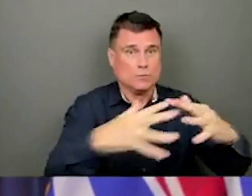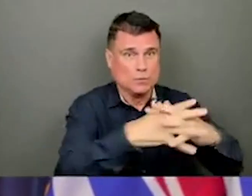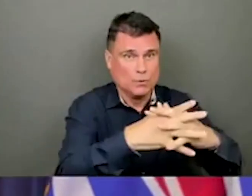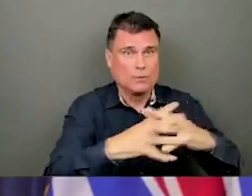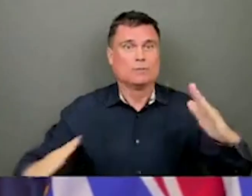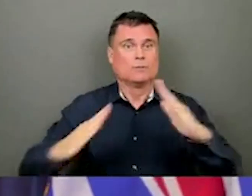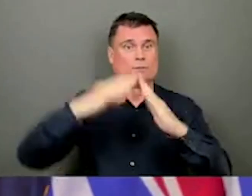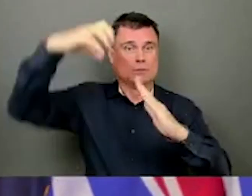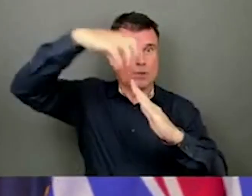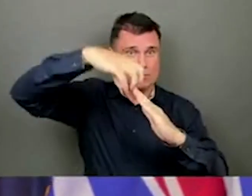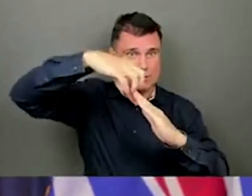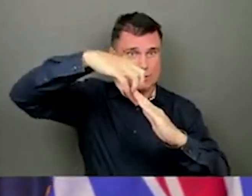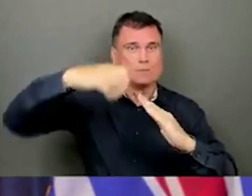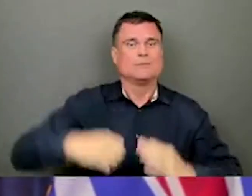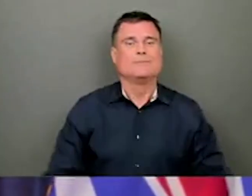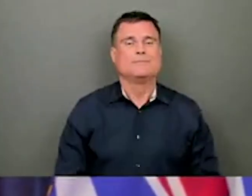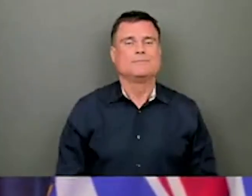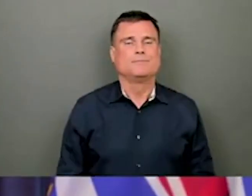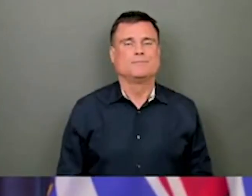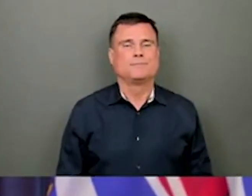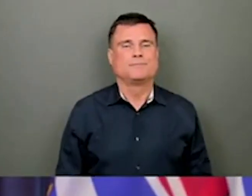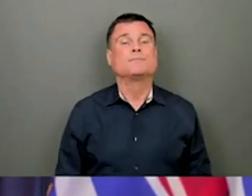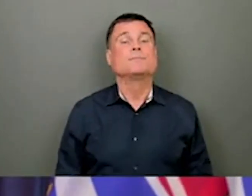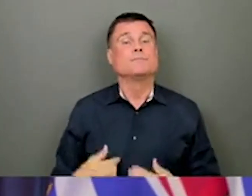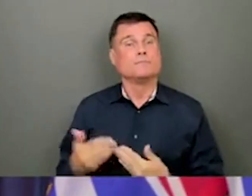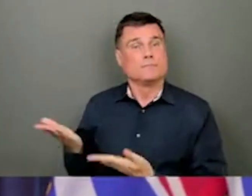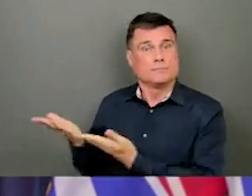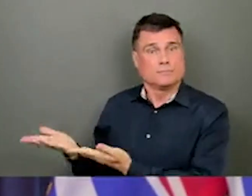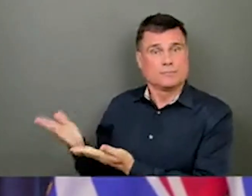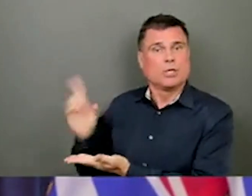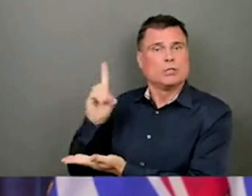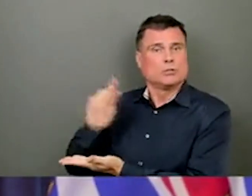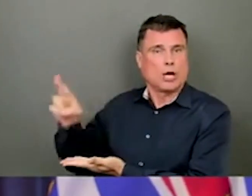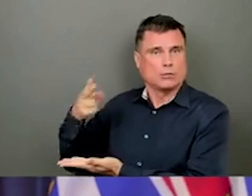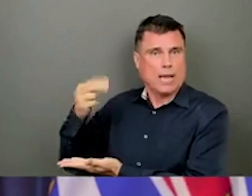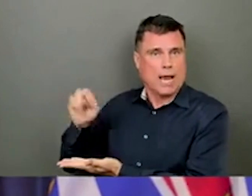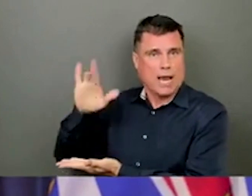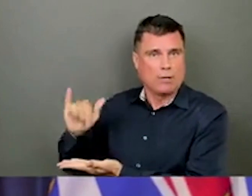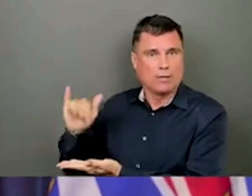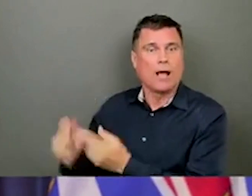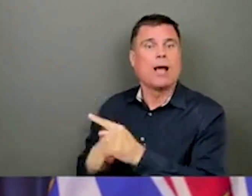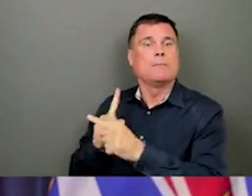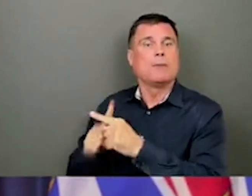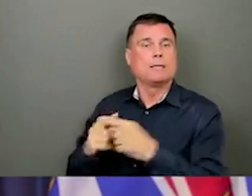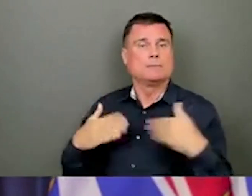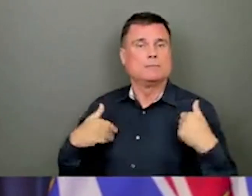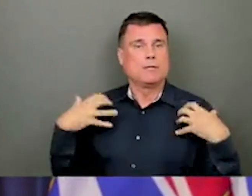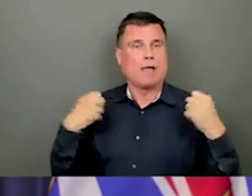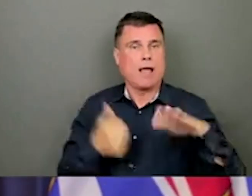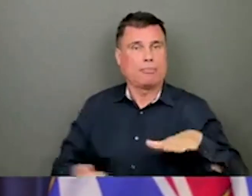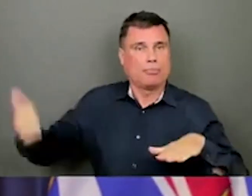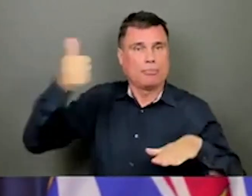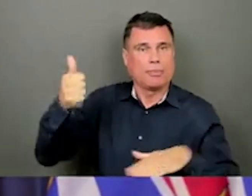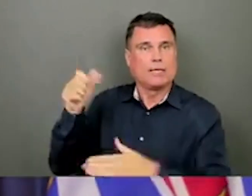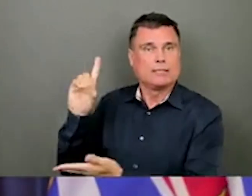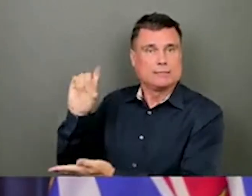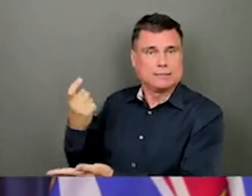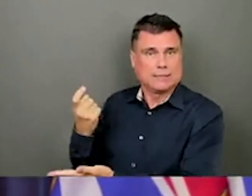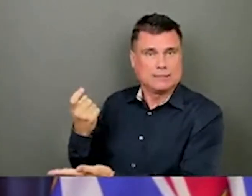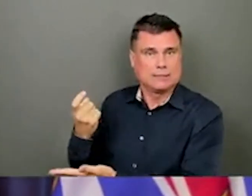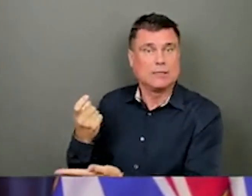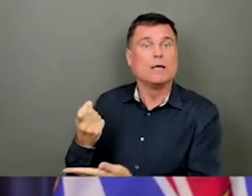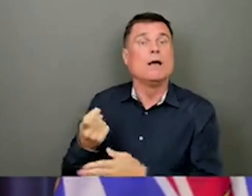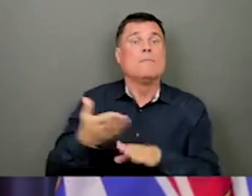I'm joined today by Public Health Officer Dr. Bonnie Henry and Minister of Health Adrian Dix. And before we get